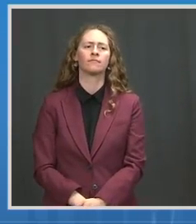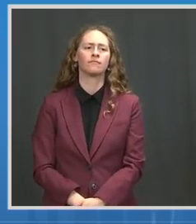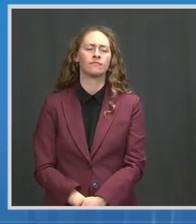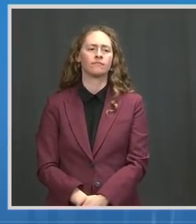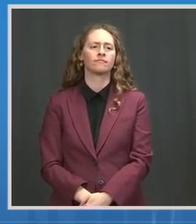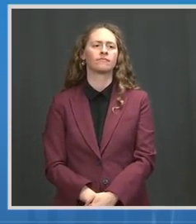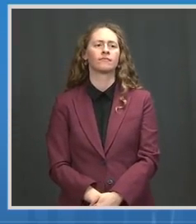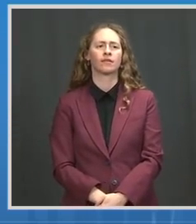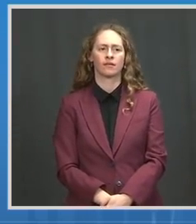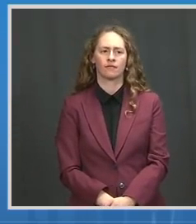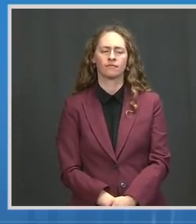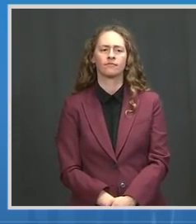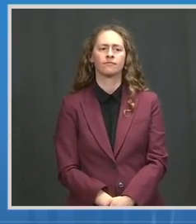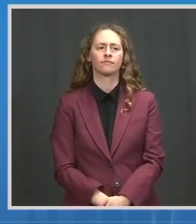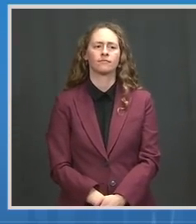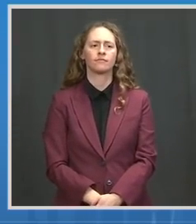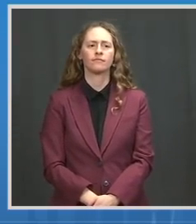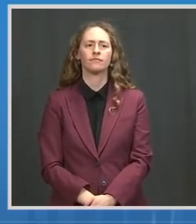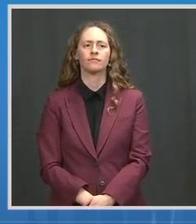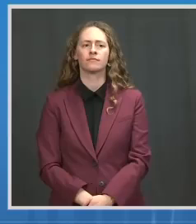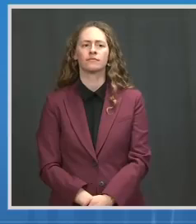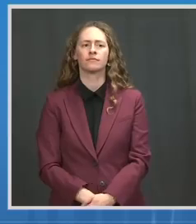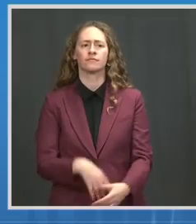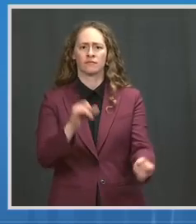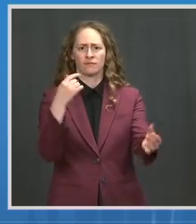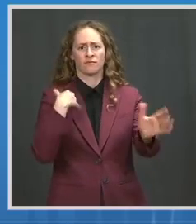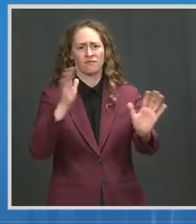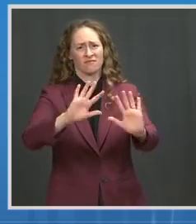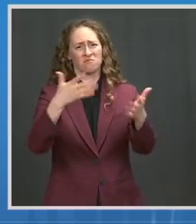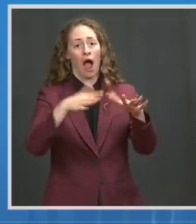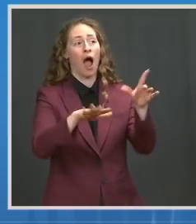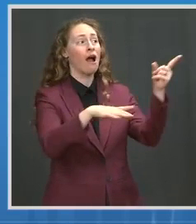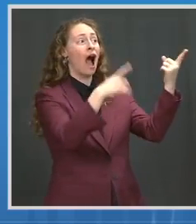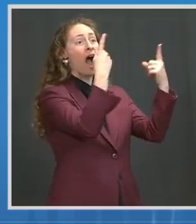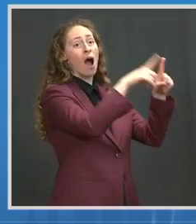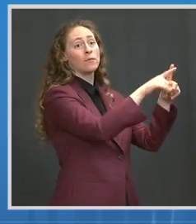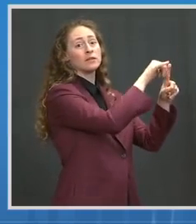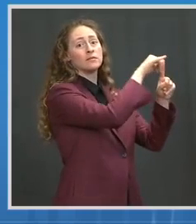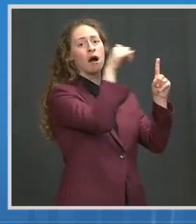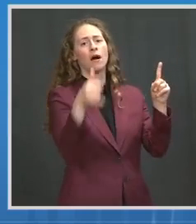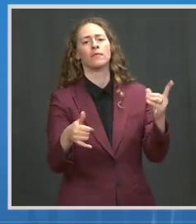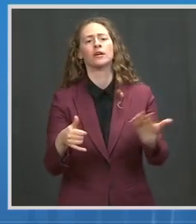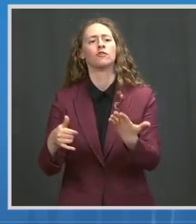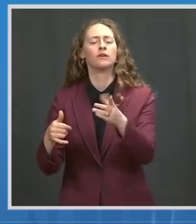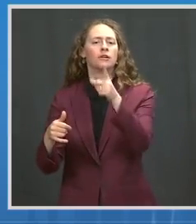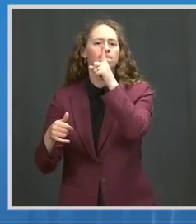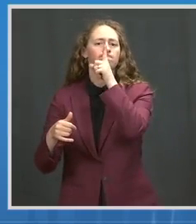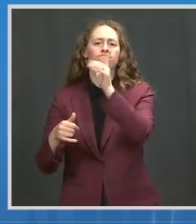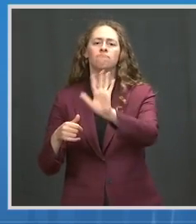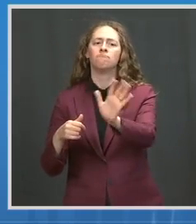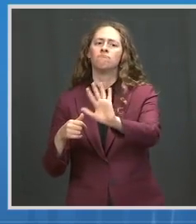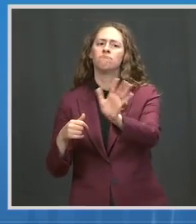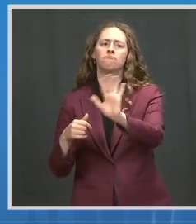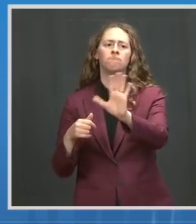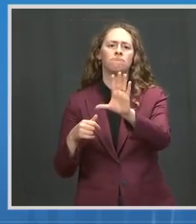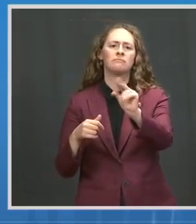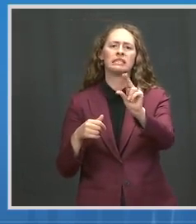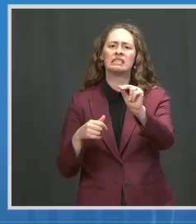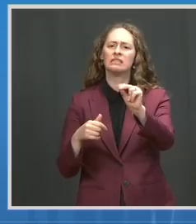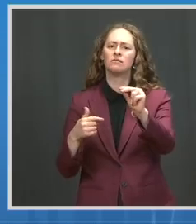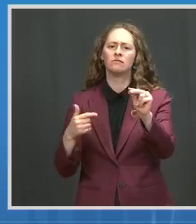which is such a powerful argument to underscore what Dr. Walensky said. To get